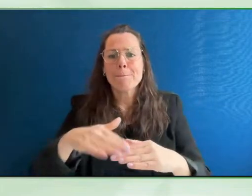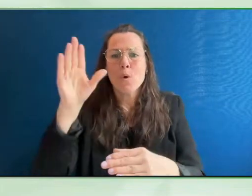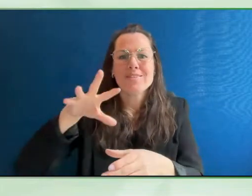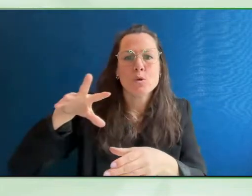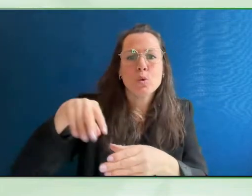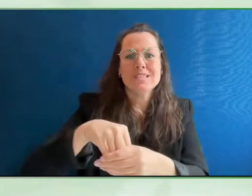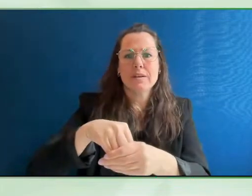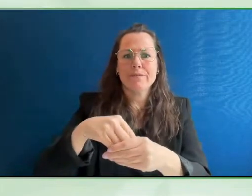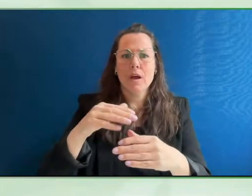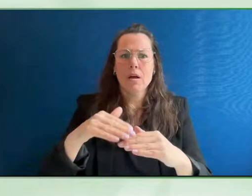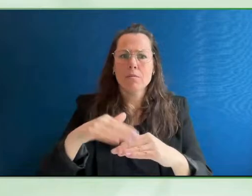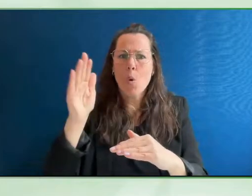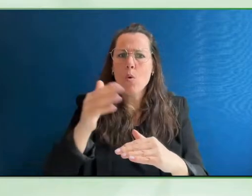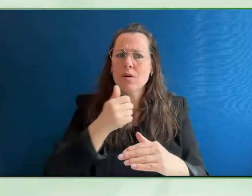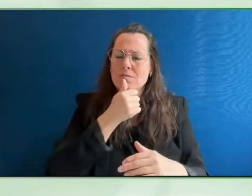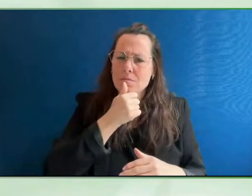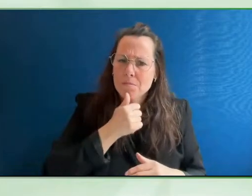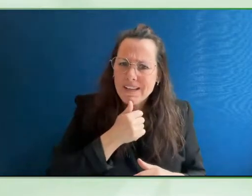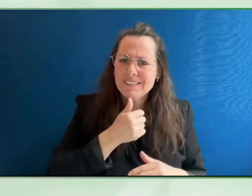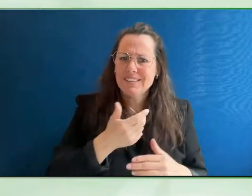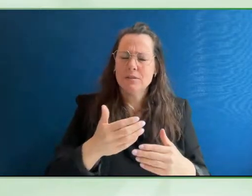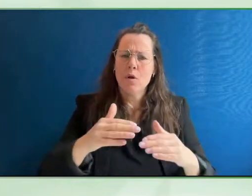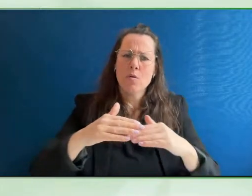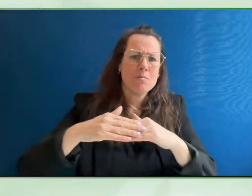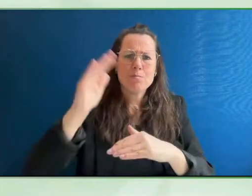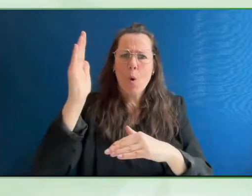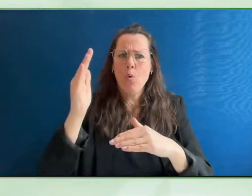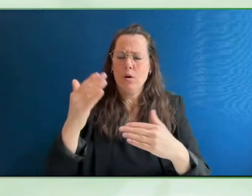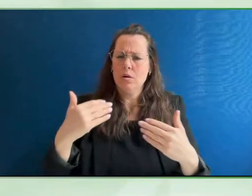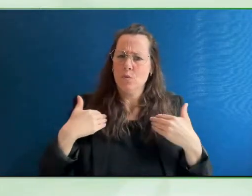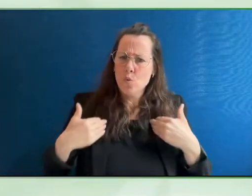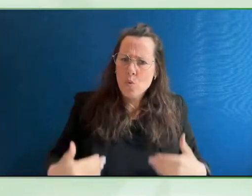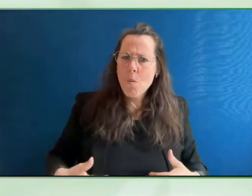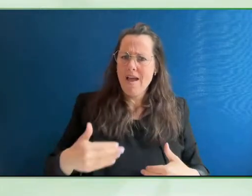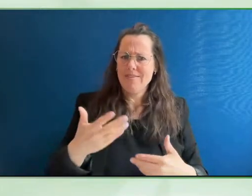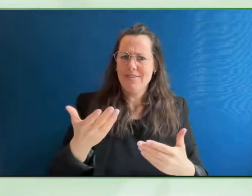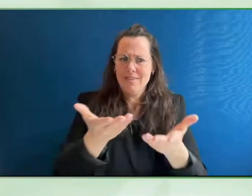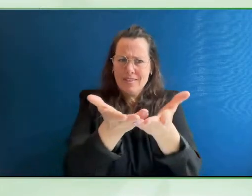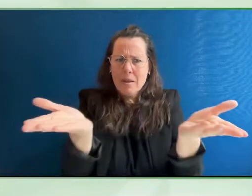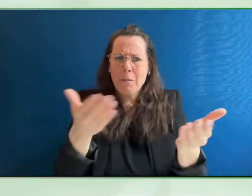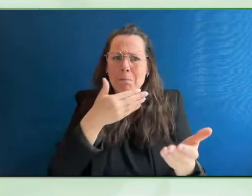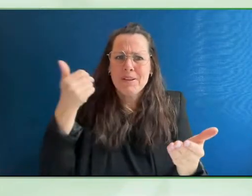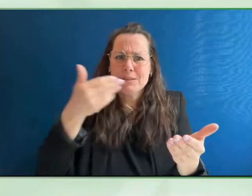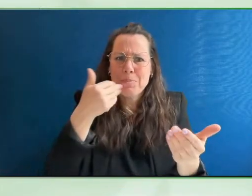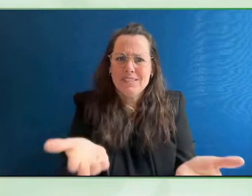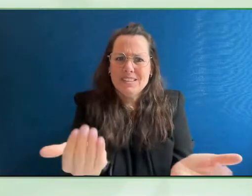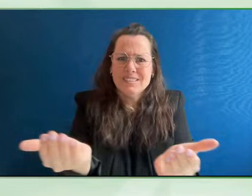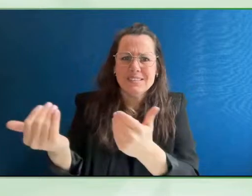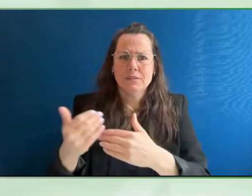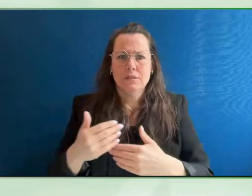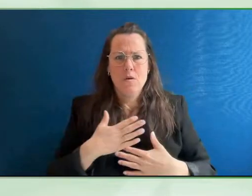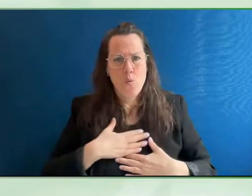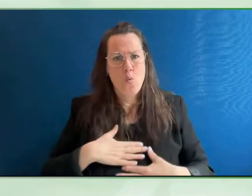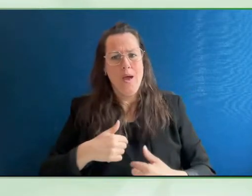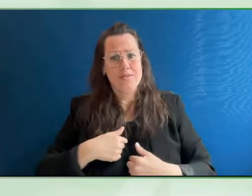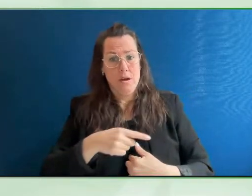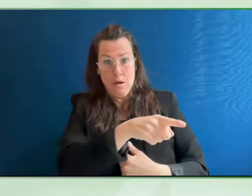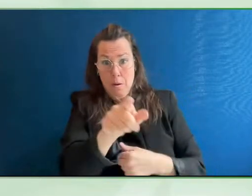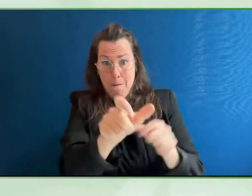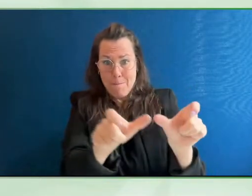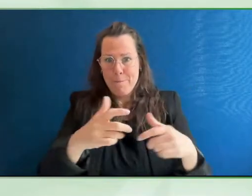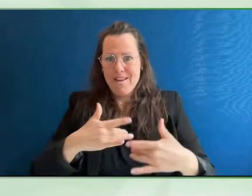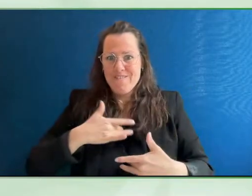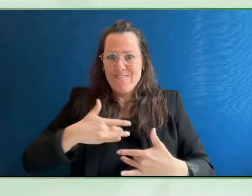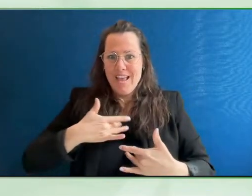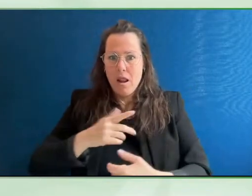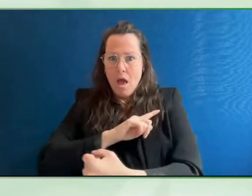Thank you. So I would like to just start by sharing something that I saw this morning on the way here on